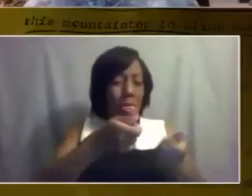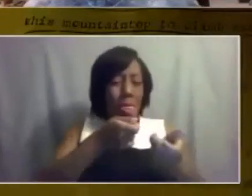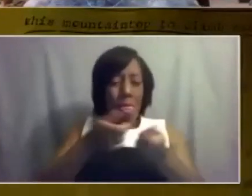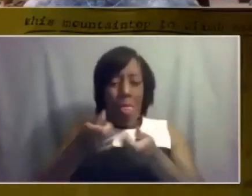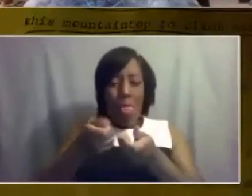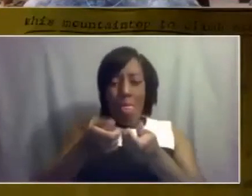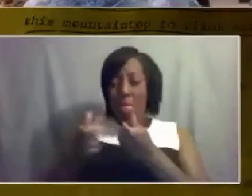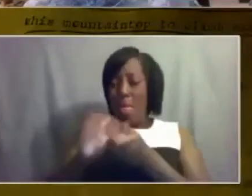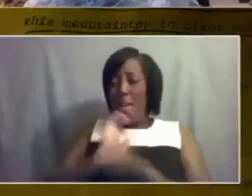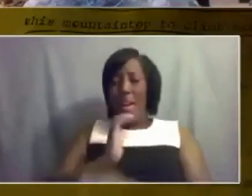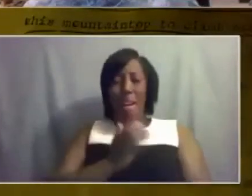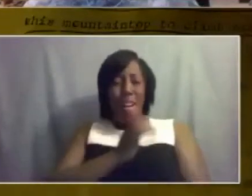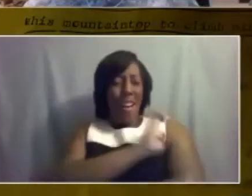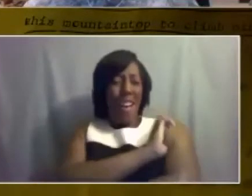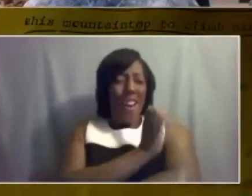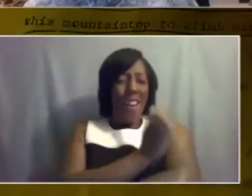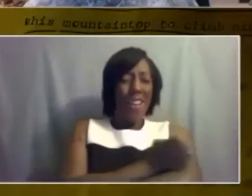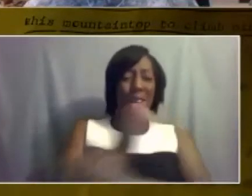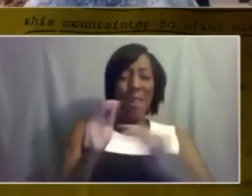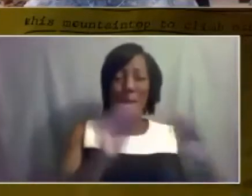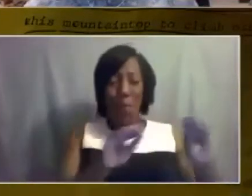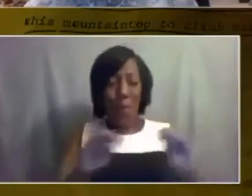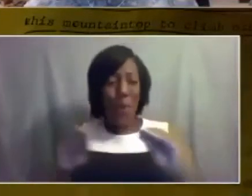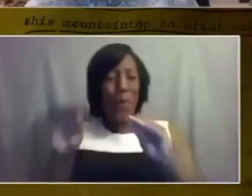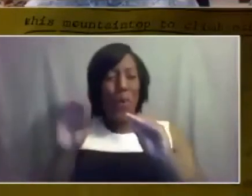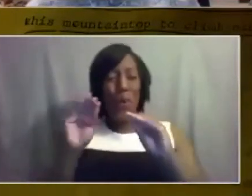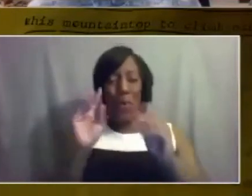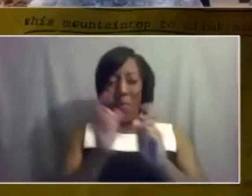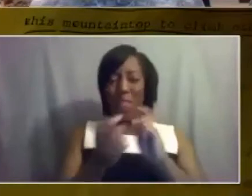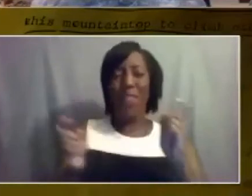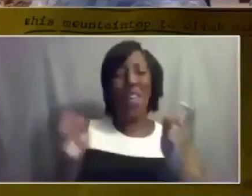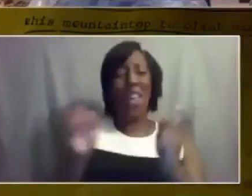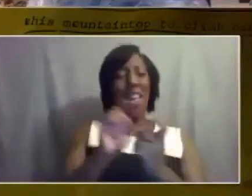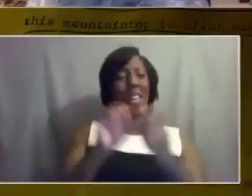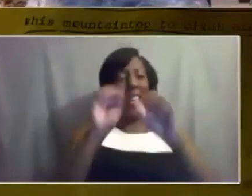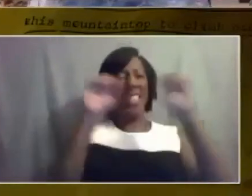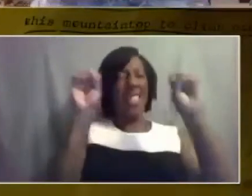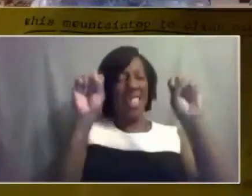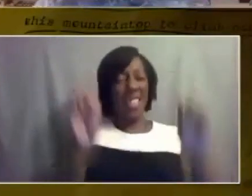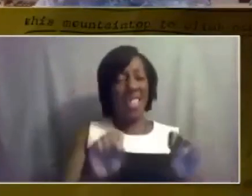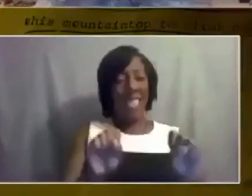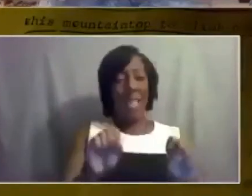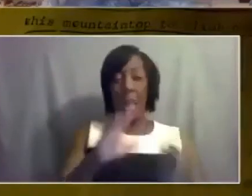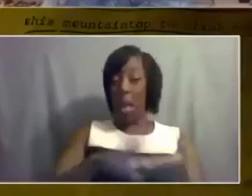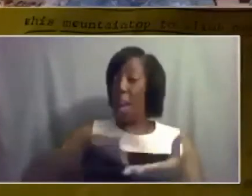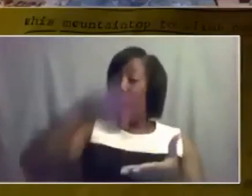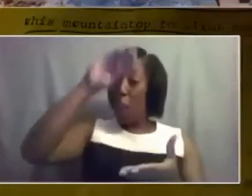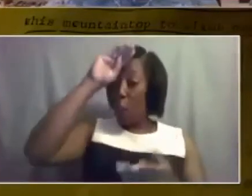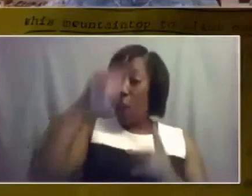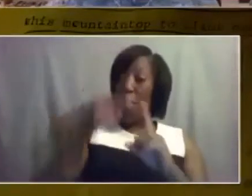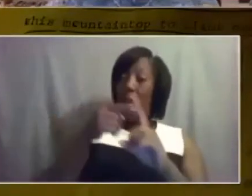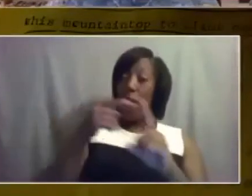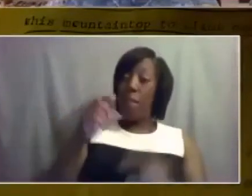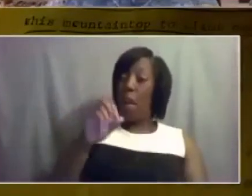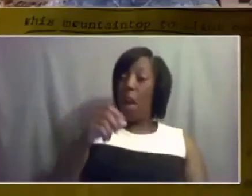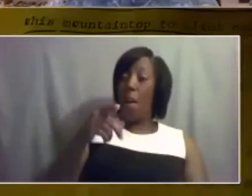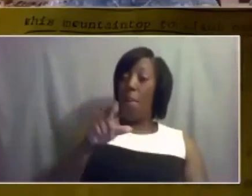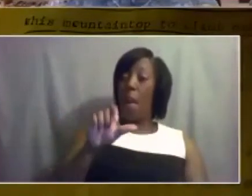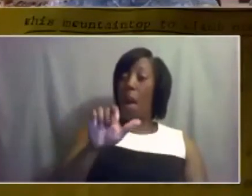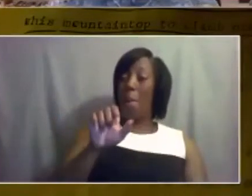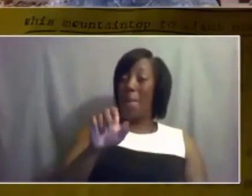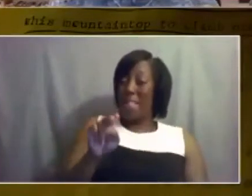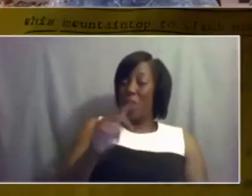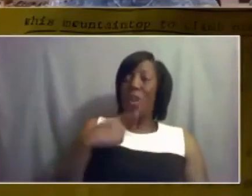and change systems. And learning from the opposition. I think that's been a strategy from all of us since the beginning of